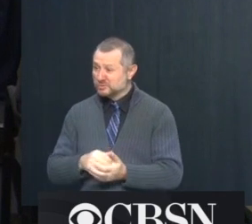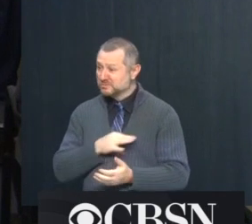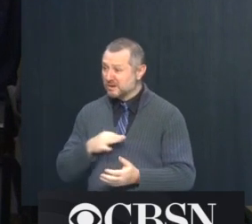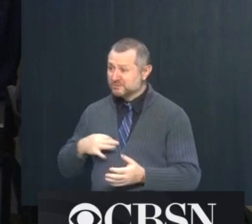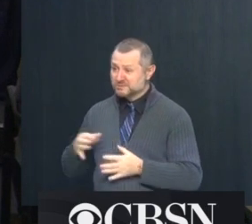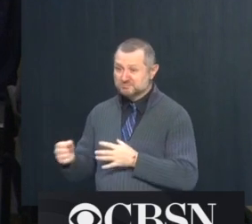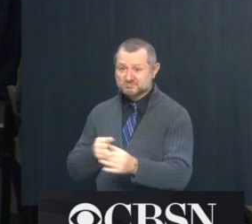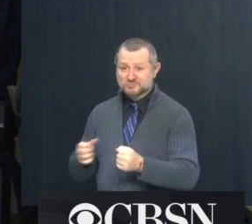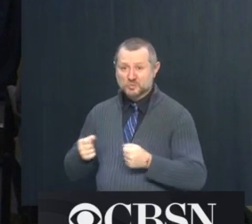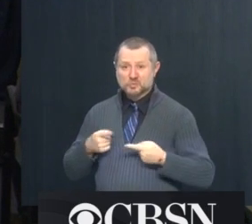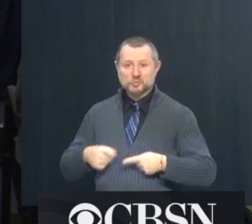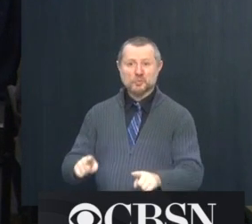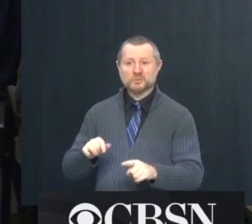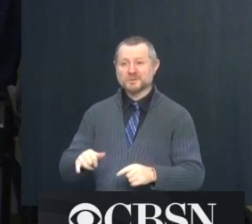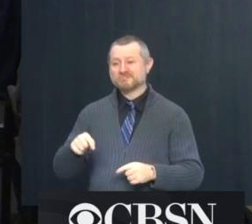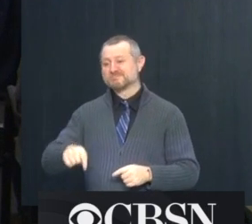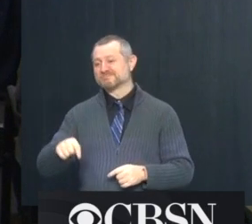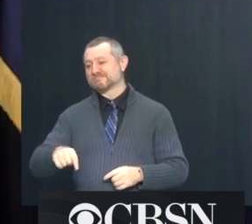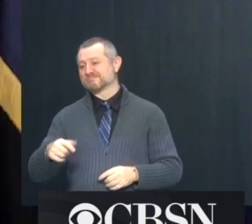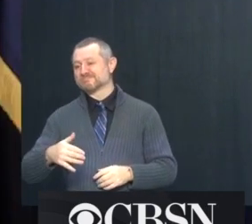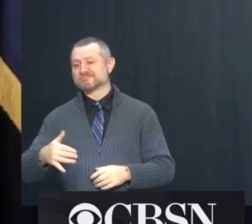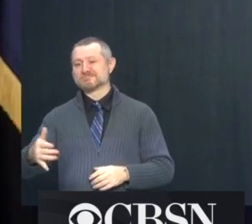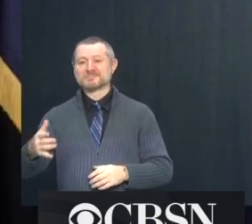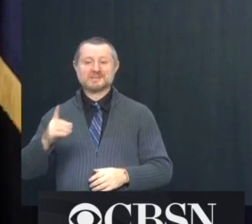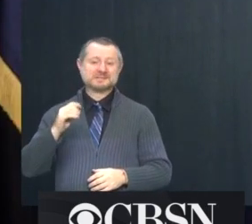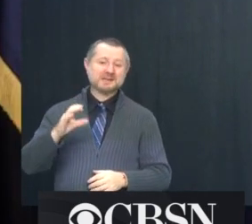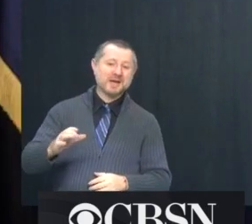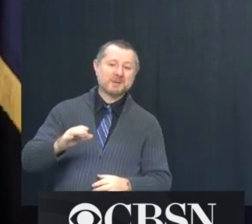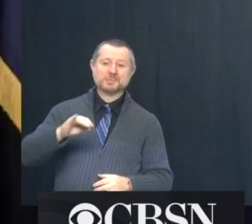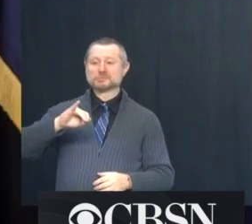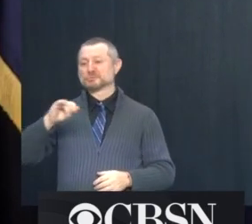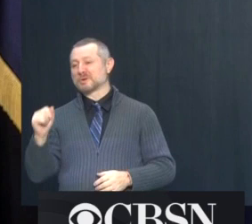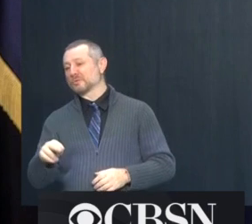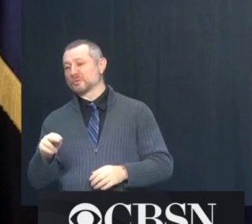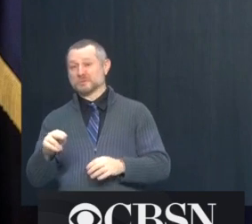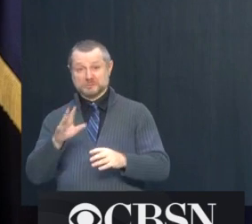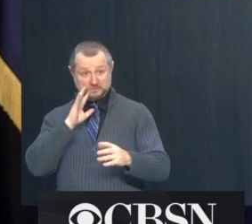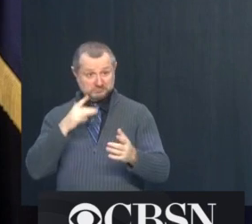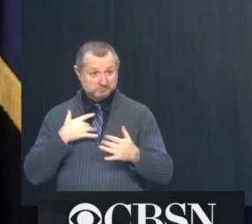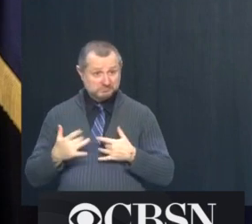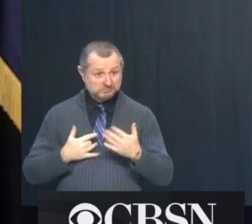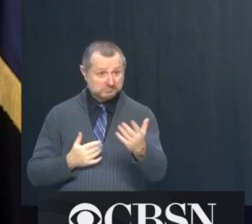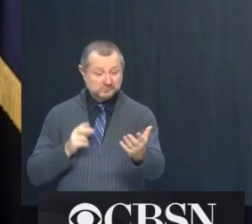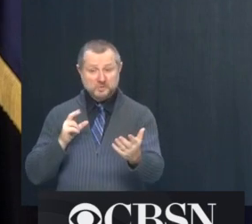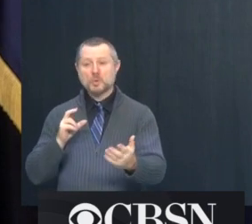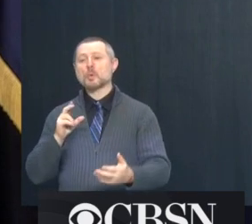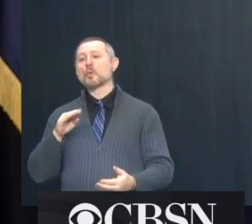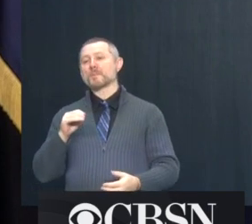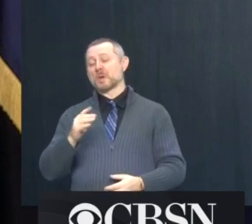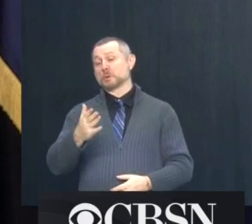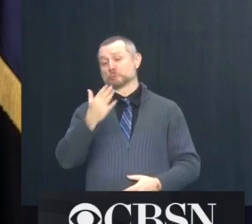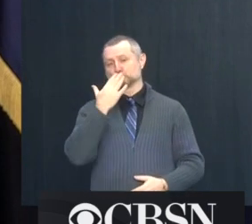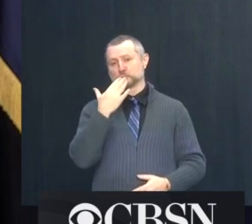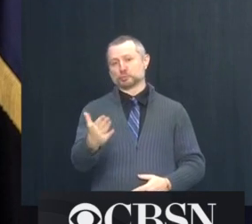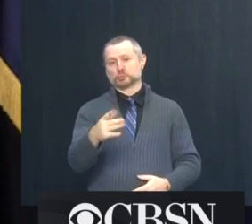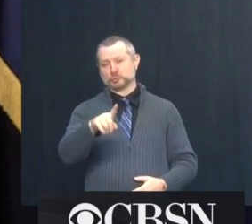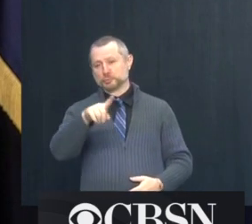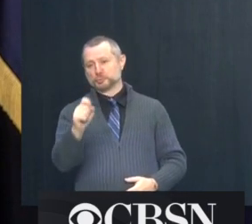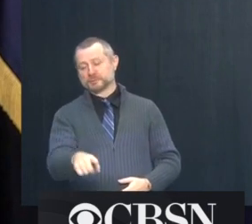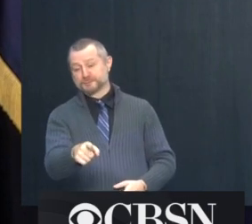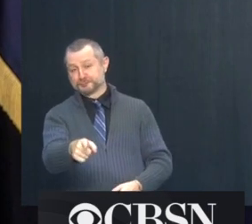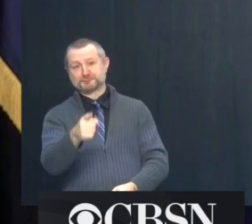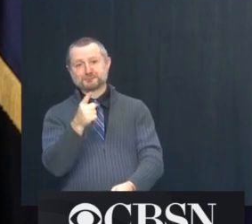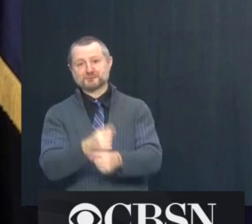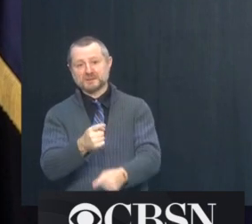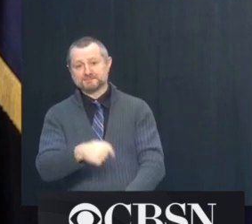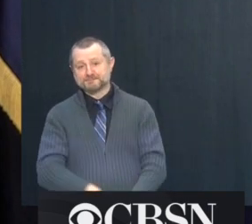into post-Christmas, post-New Year's? That's a great question, and you're right. I'm more concerned about